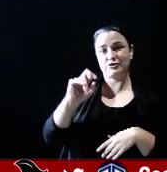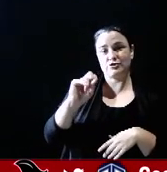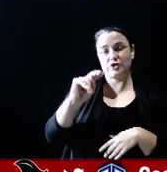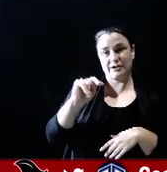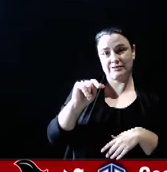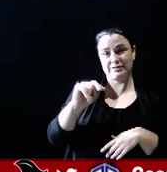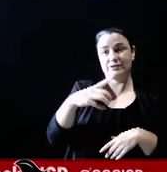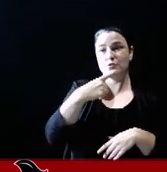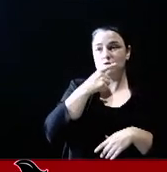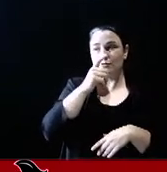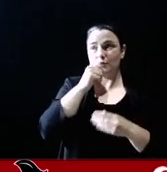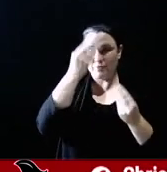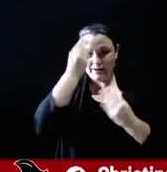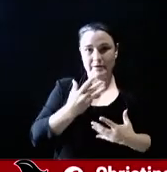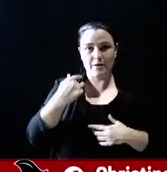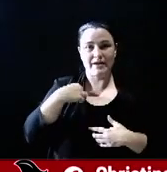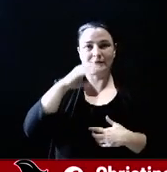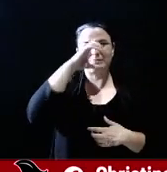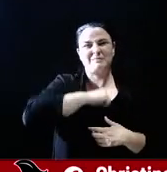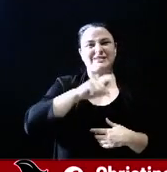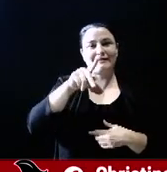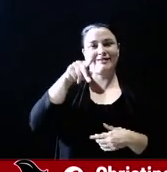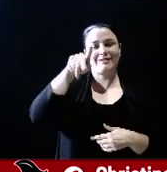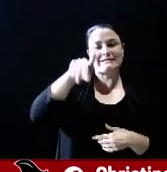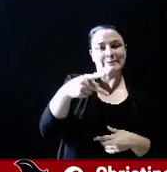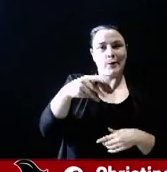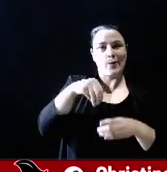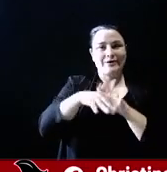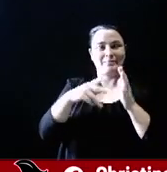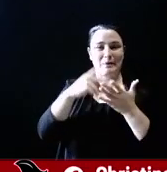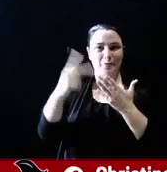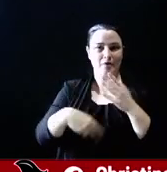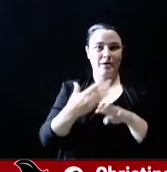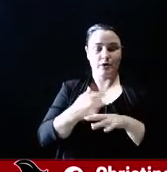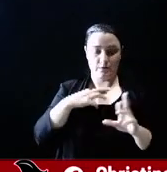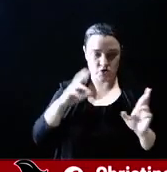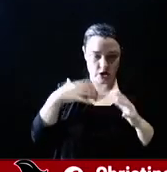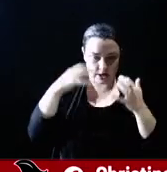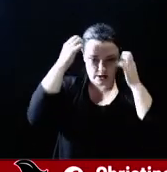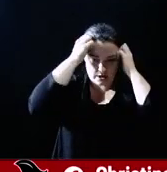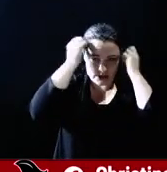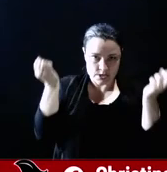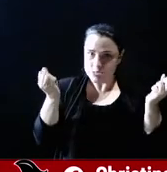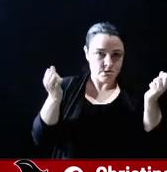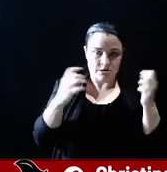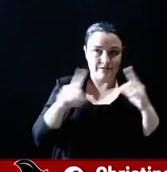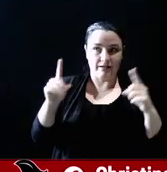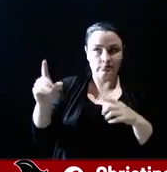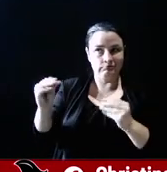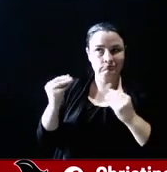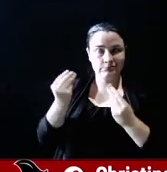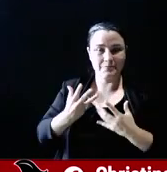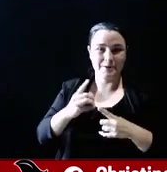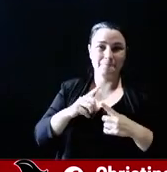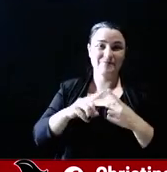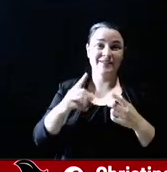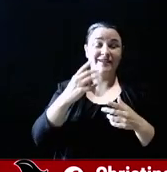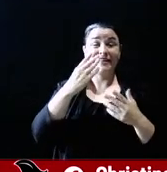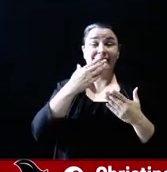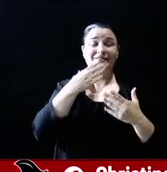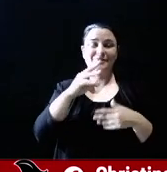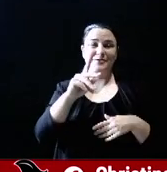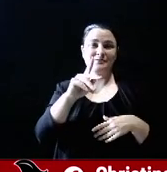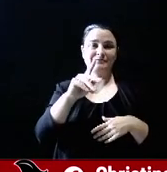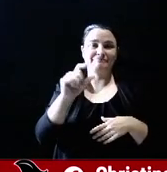point of ripping my own hair out. To Ms. Levan, for hosting a Mardi Gras party and a Socratic seminar within the same class